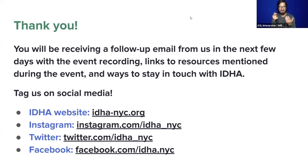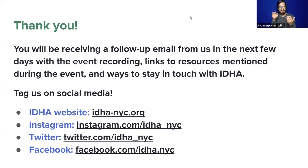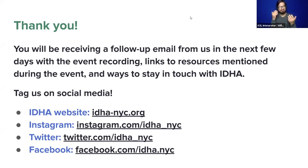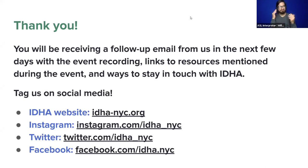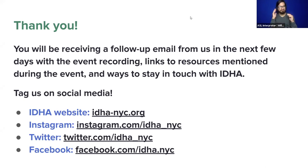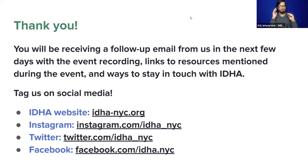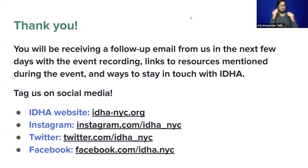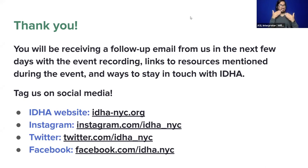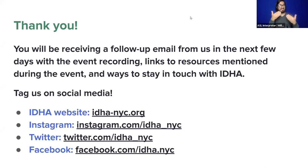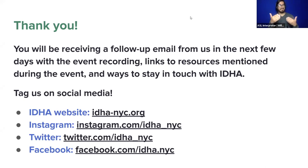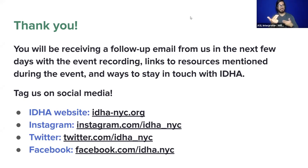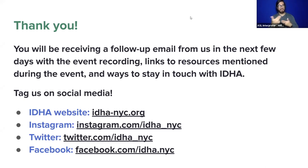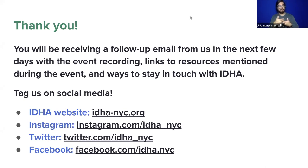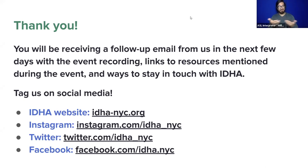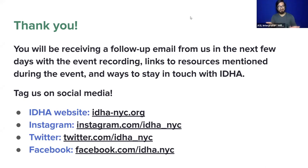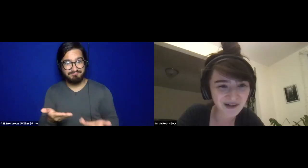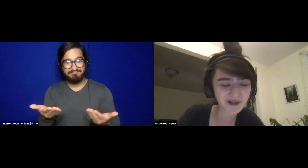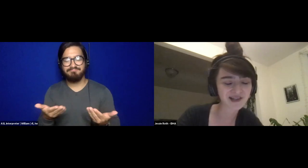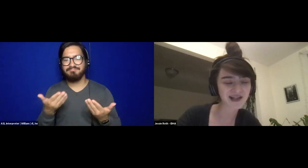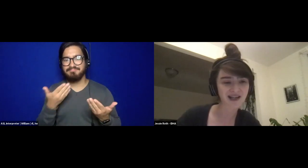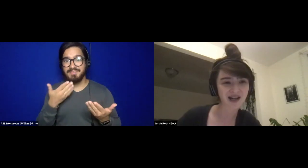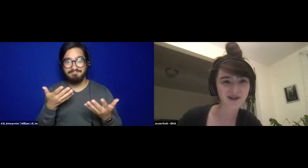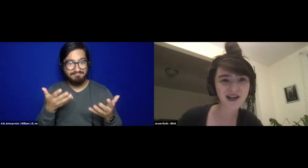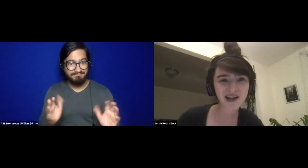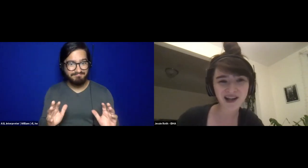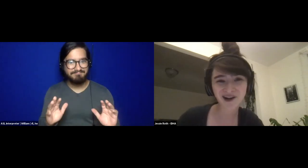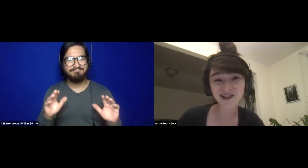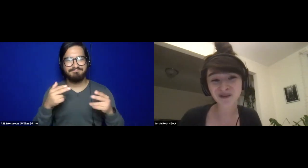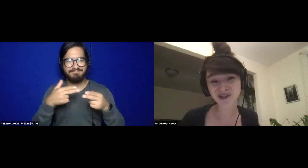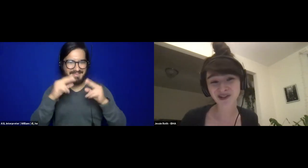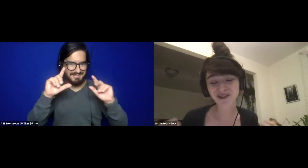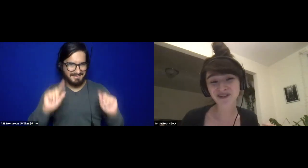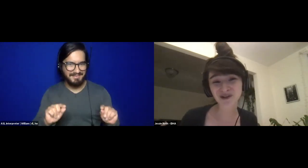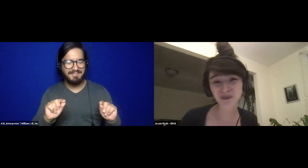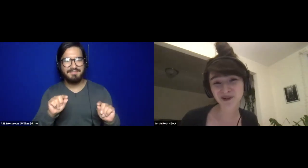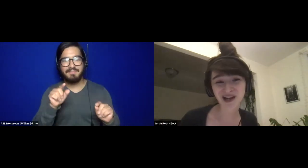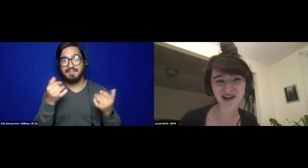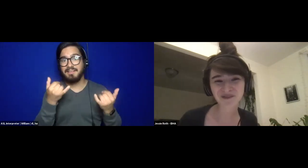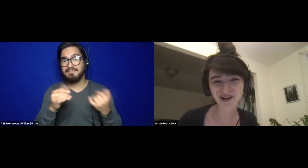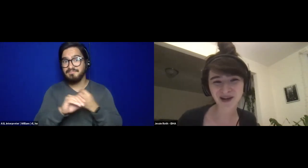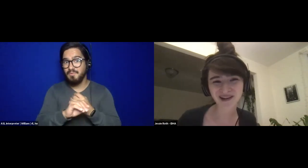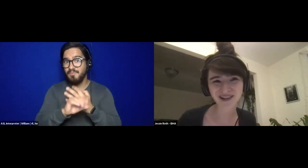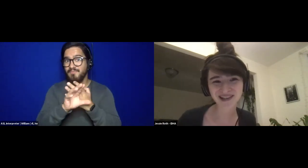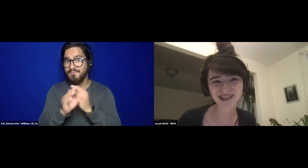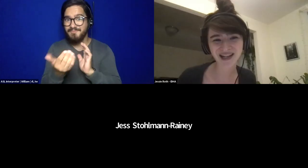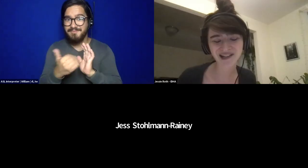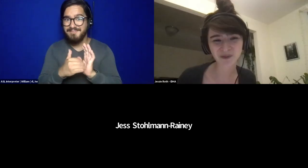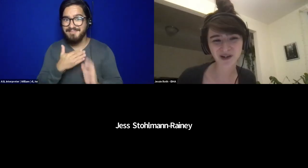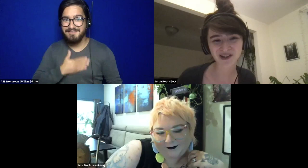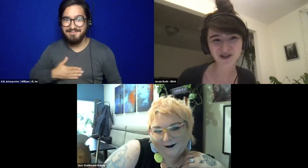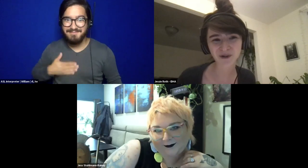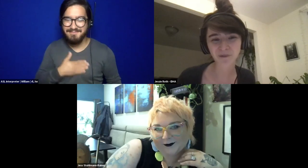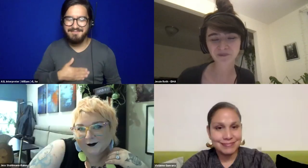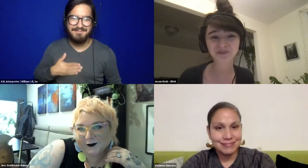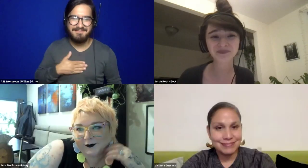joined us. And that is the last slide. can take it down and encourage everyone to turn on their videos one more time, our panelists. And I just